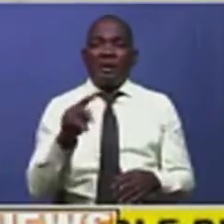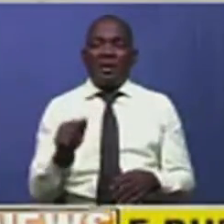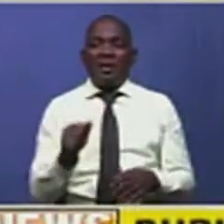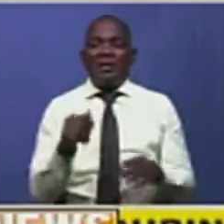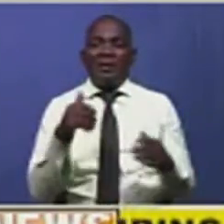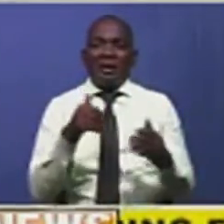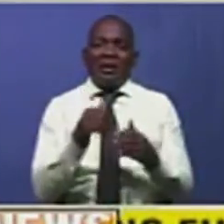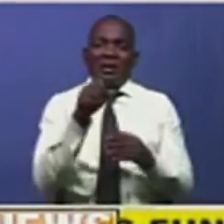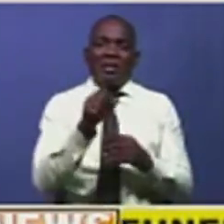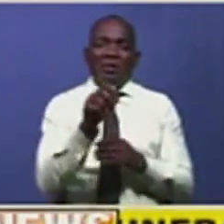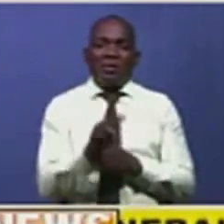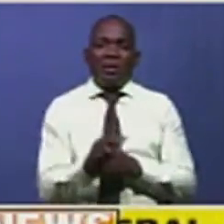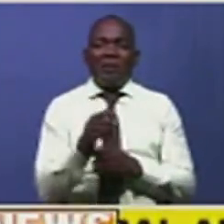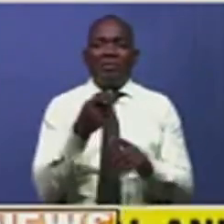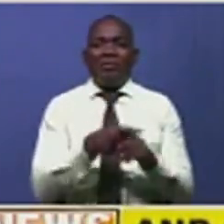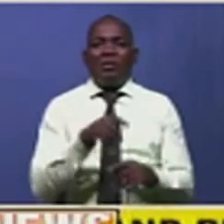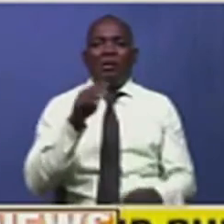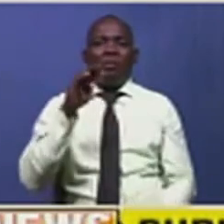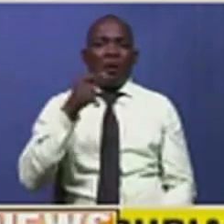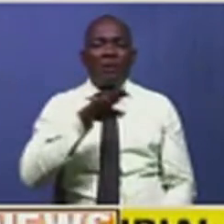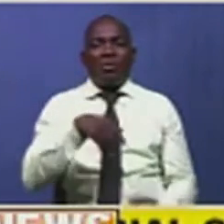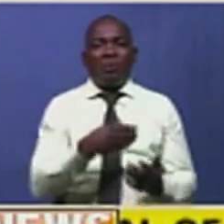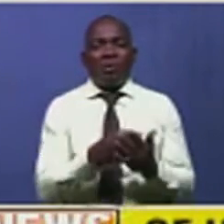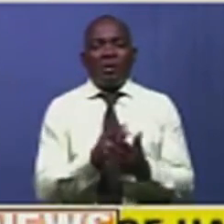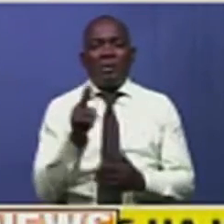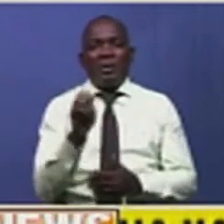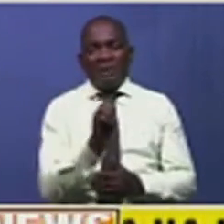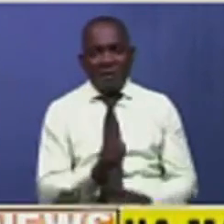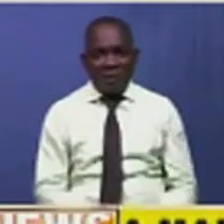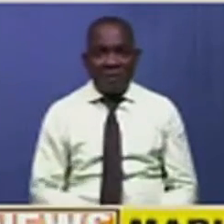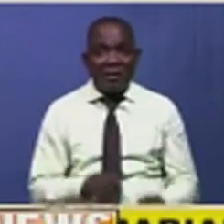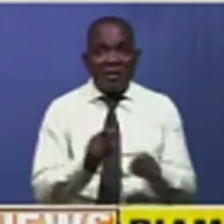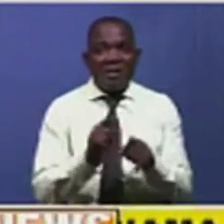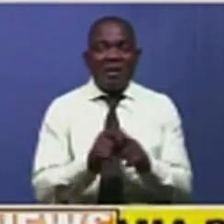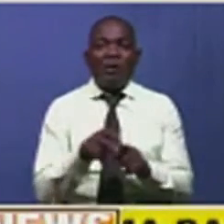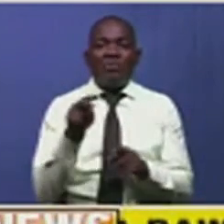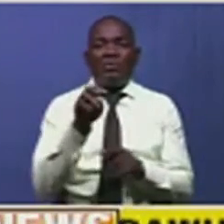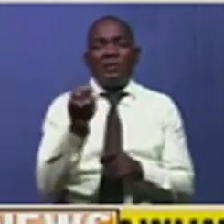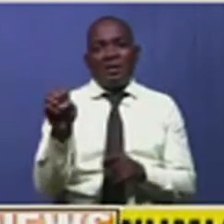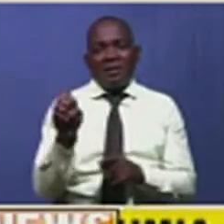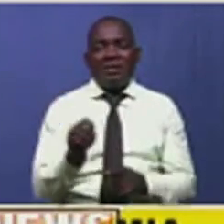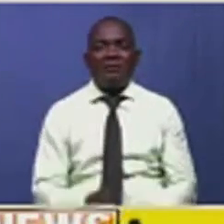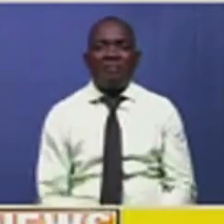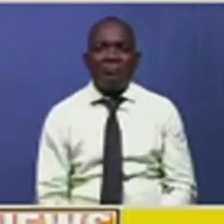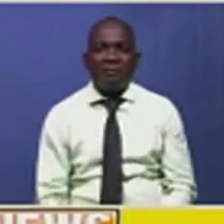kilometers southwest of Bogatanga, across the Upper East region and the Northeast region.